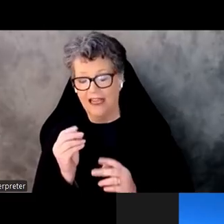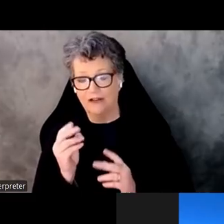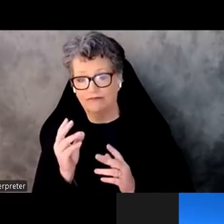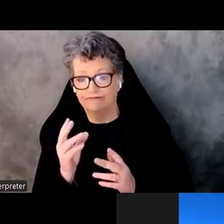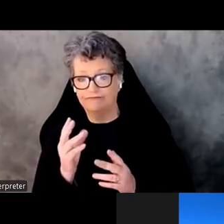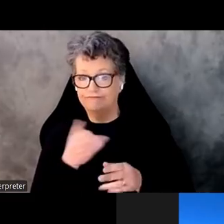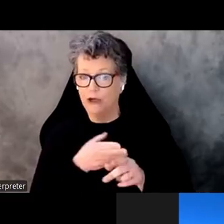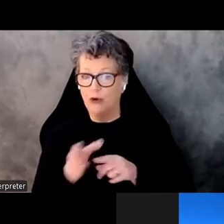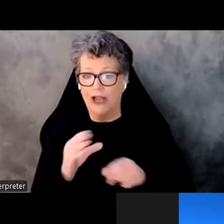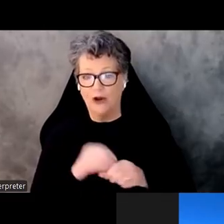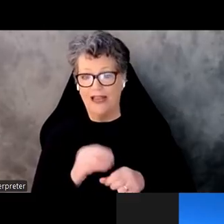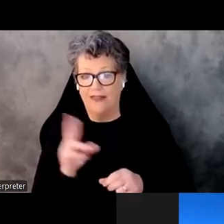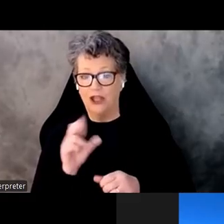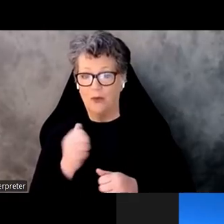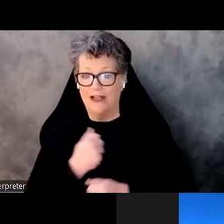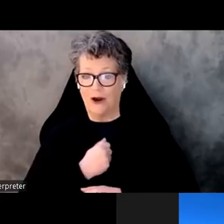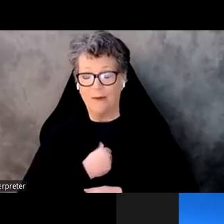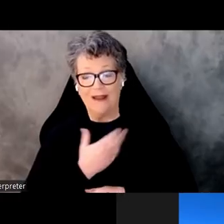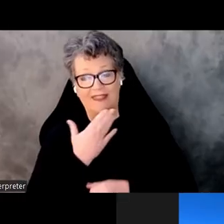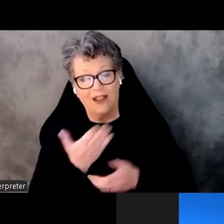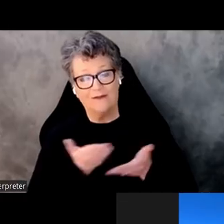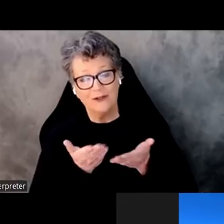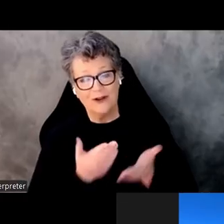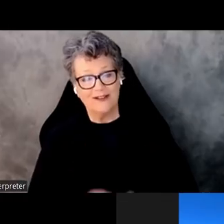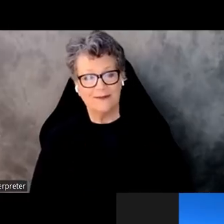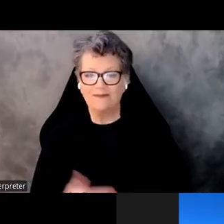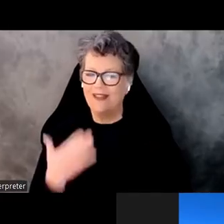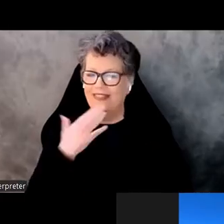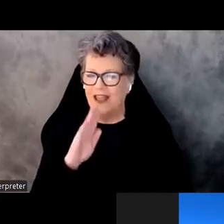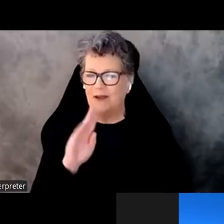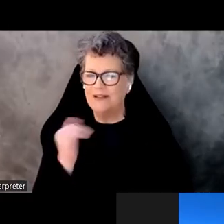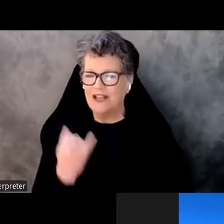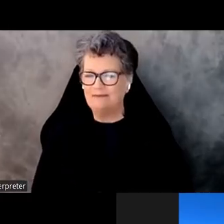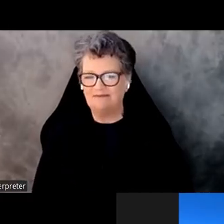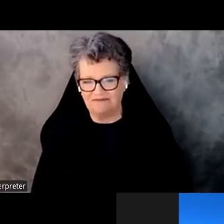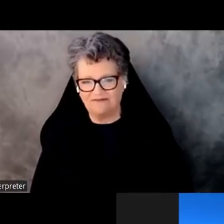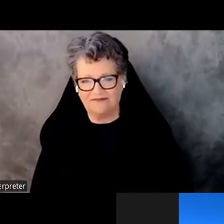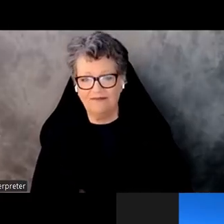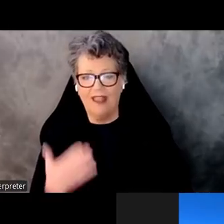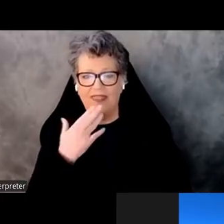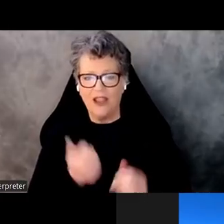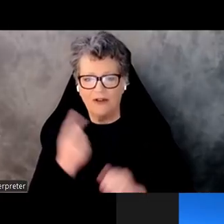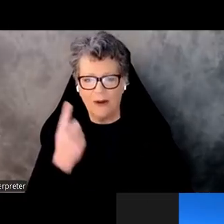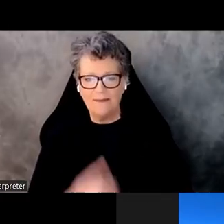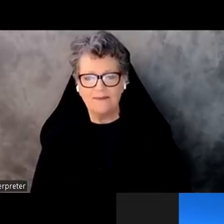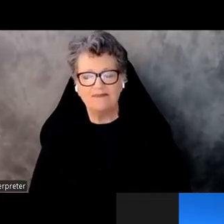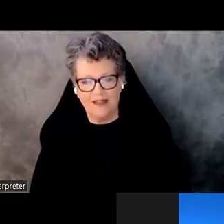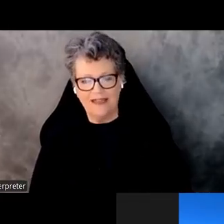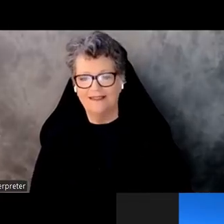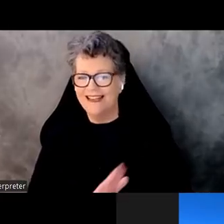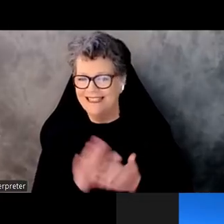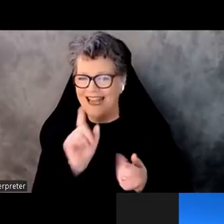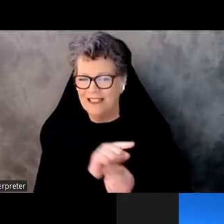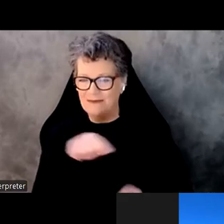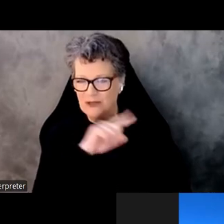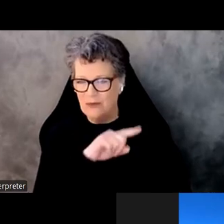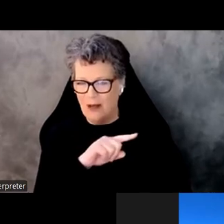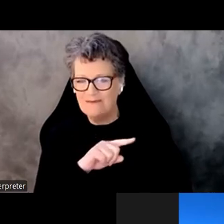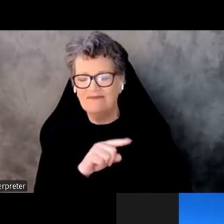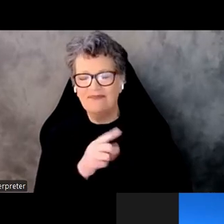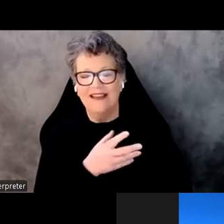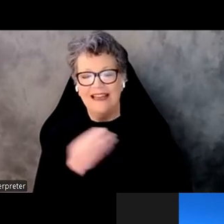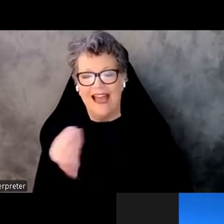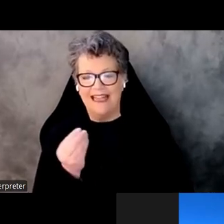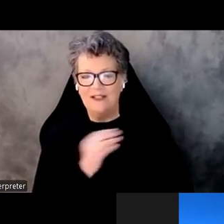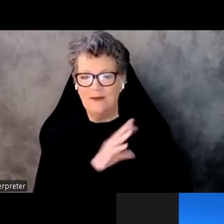we welcome you to the board and thank you for your service. Thank you, BJ. Thank you, everybody. Nice to meet you all and to